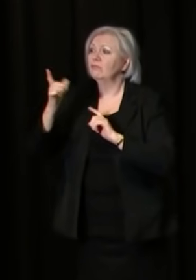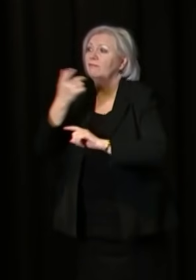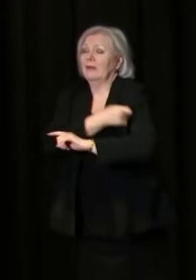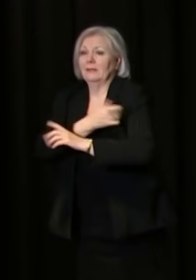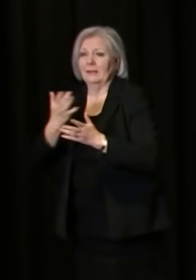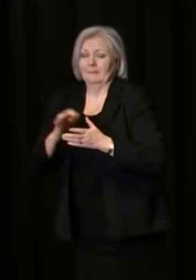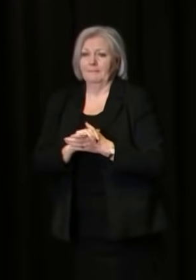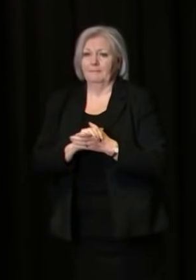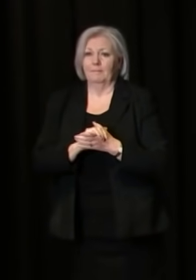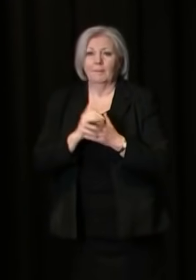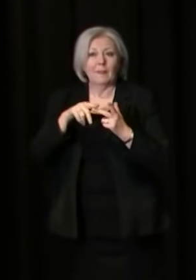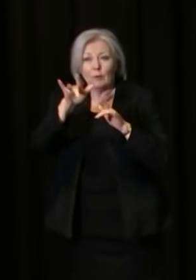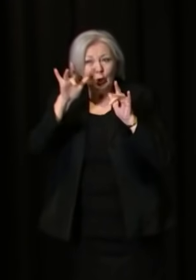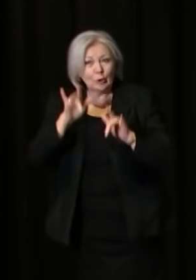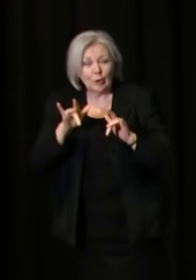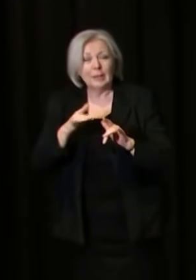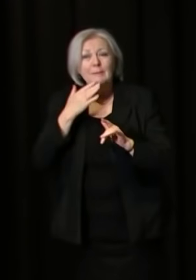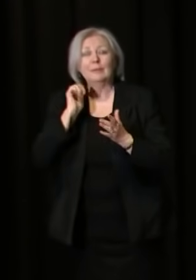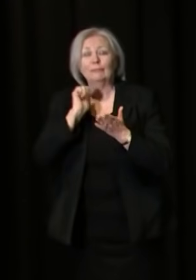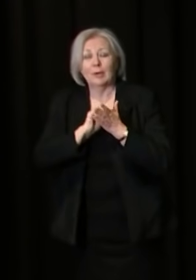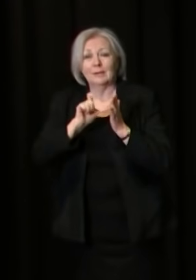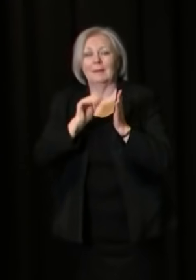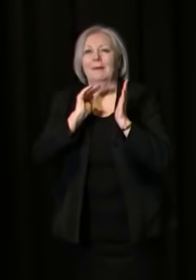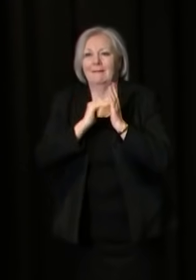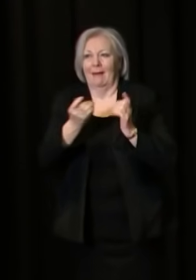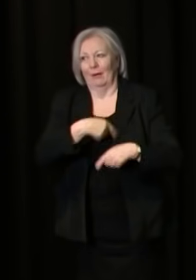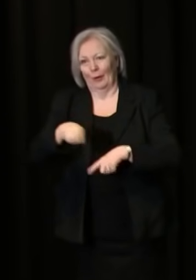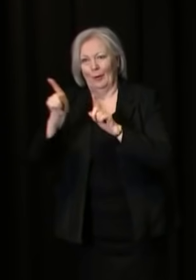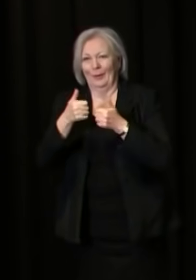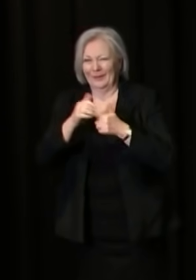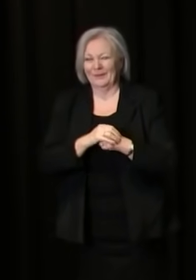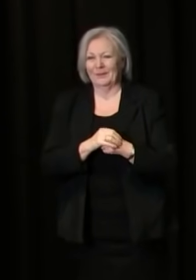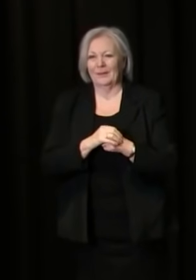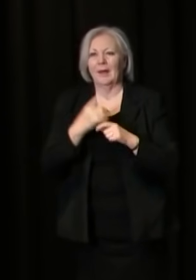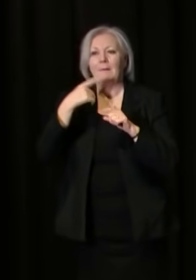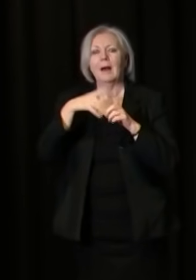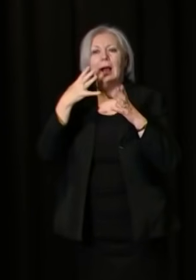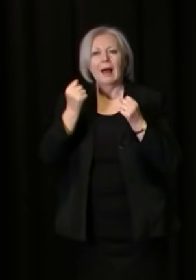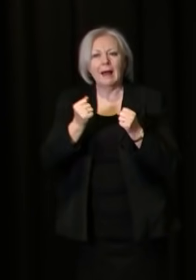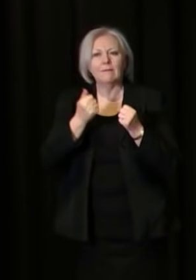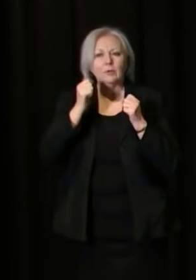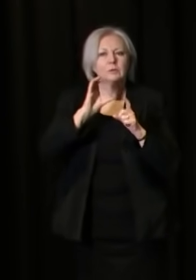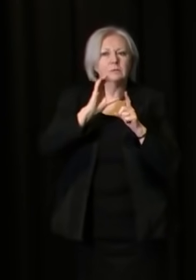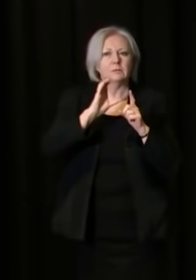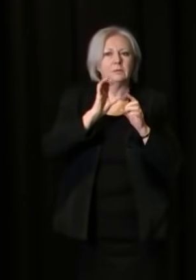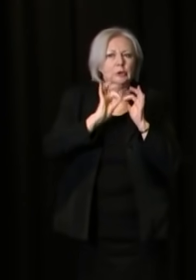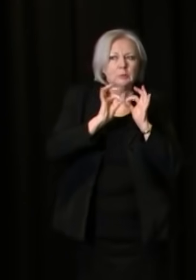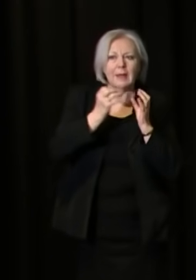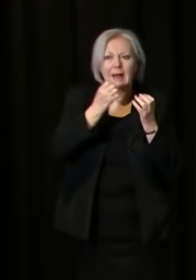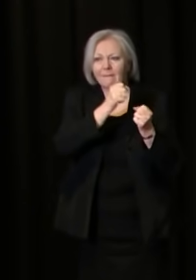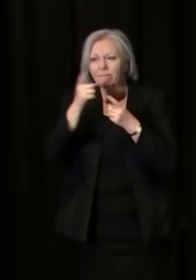be vaccinated, now's the time to do it. We also have bicultural and multilingual